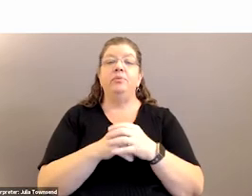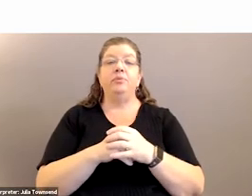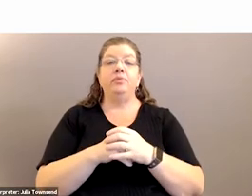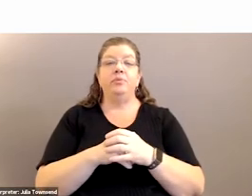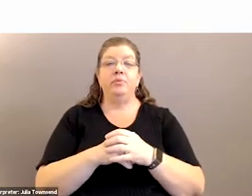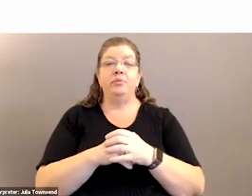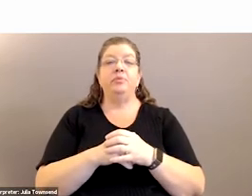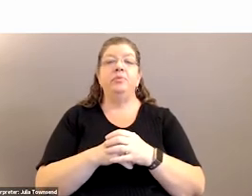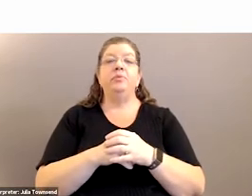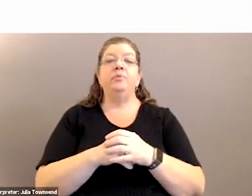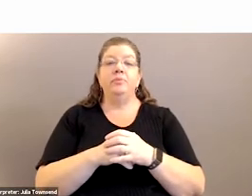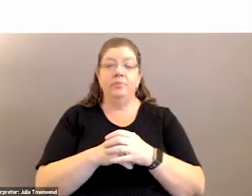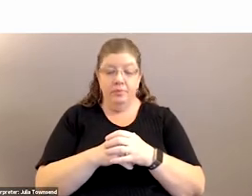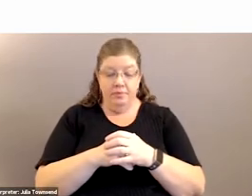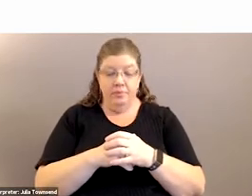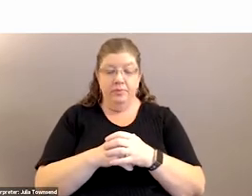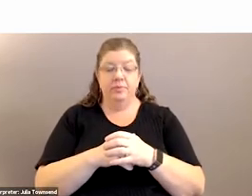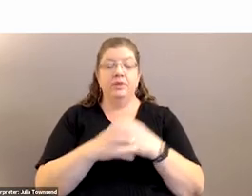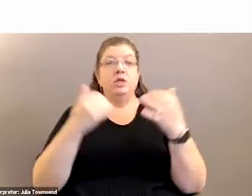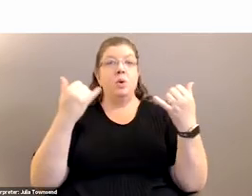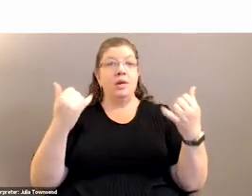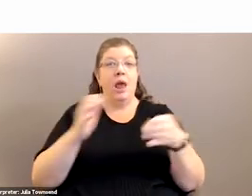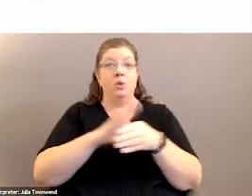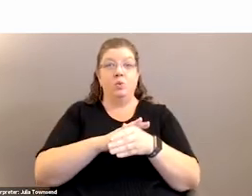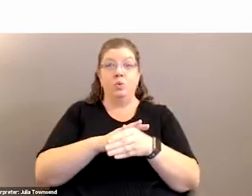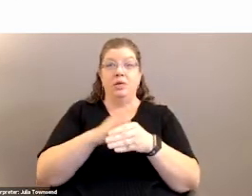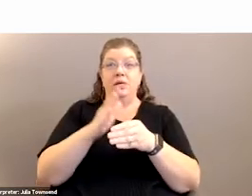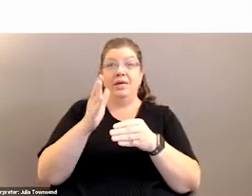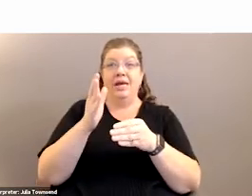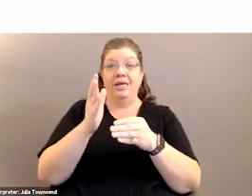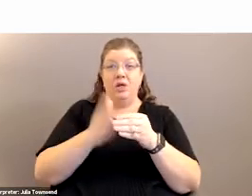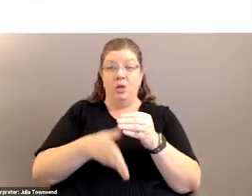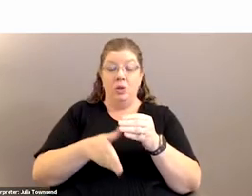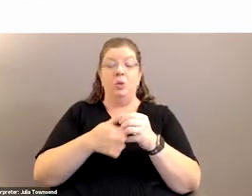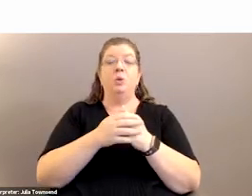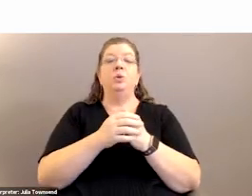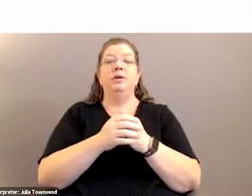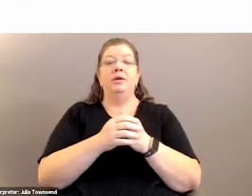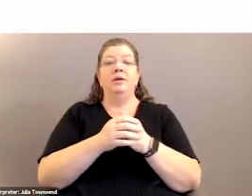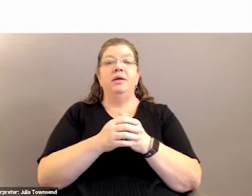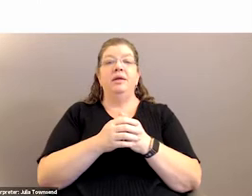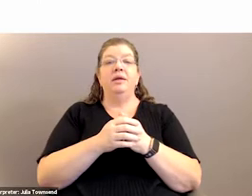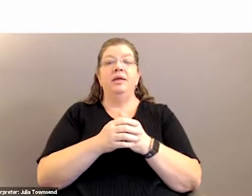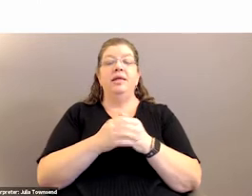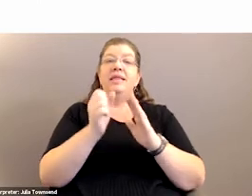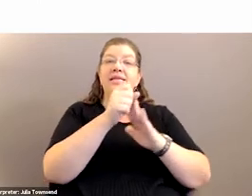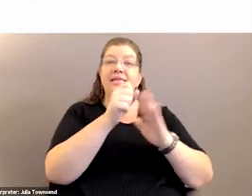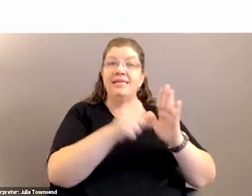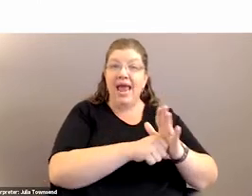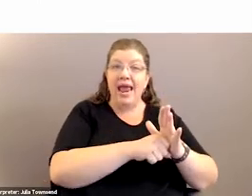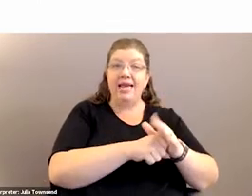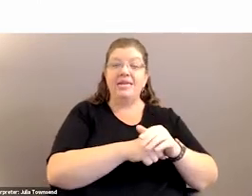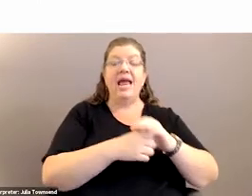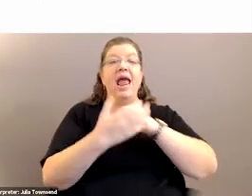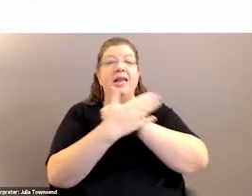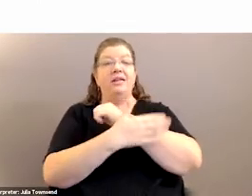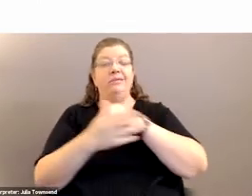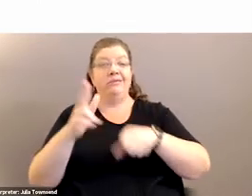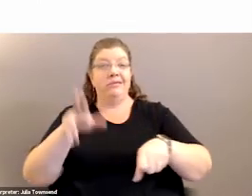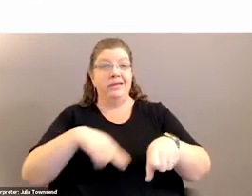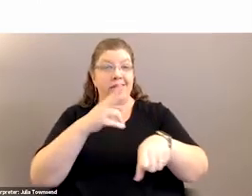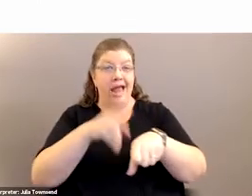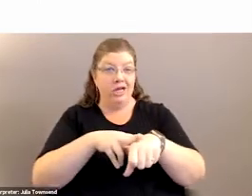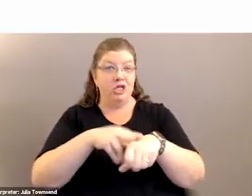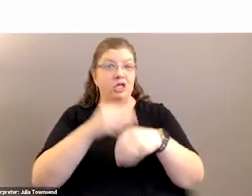uh so now to conclude um our state and national covet news that